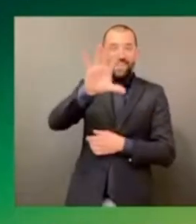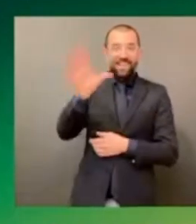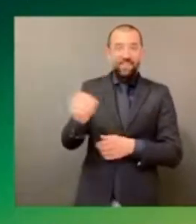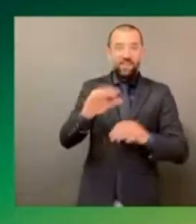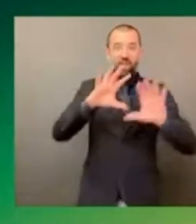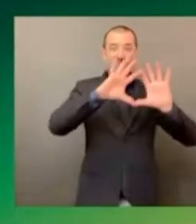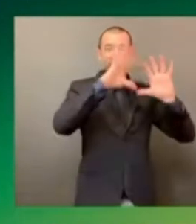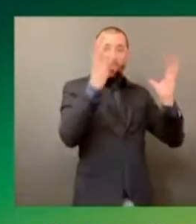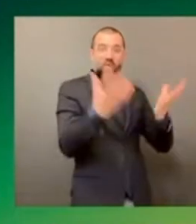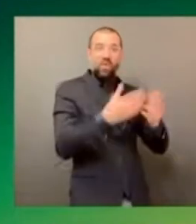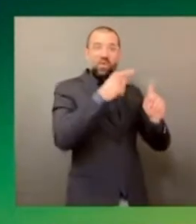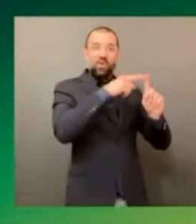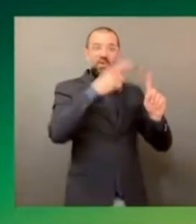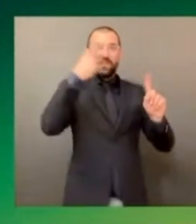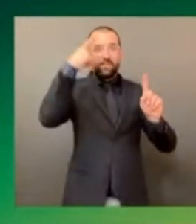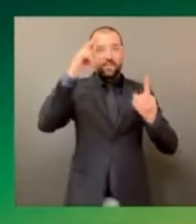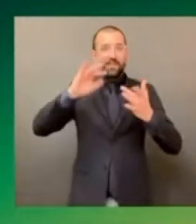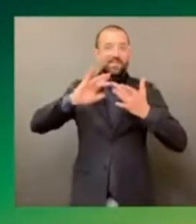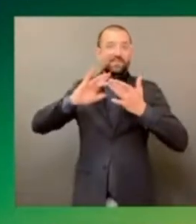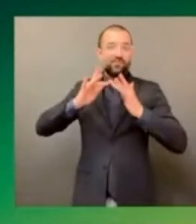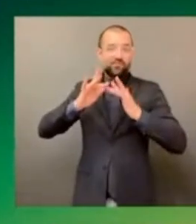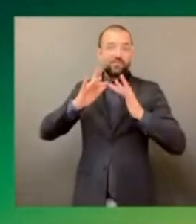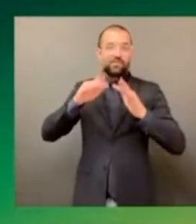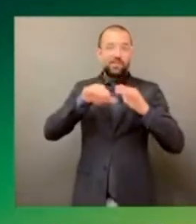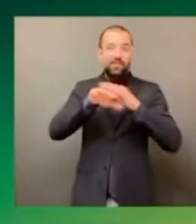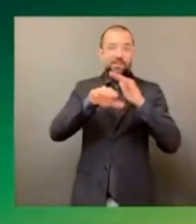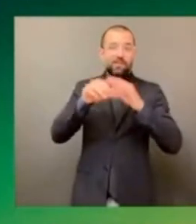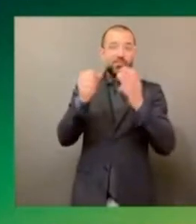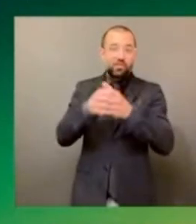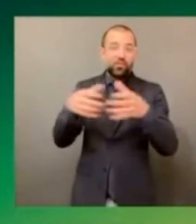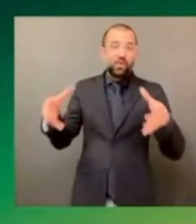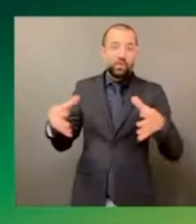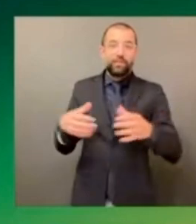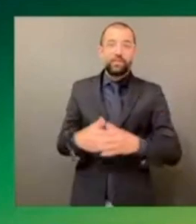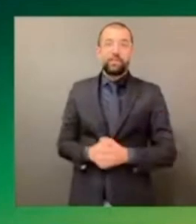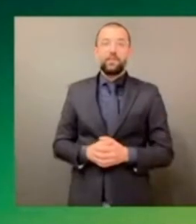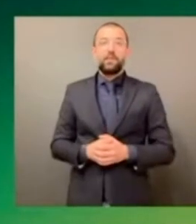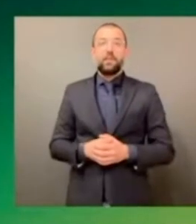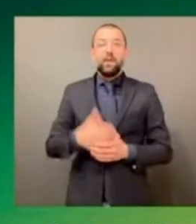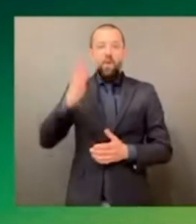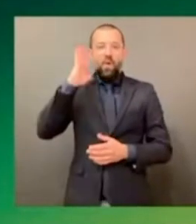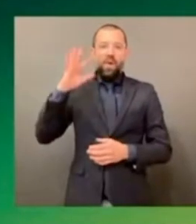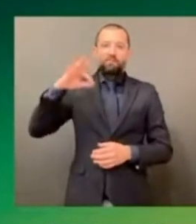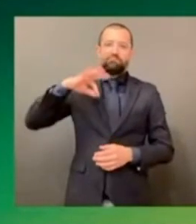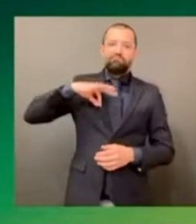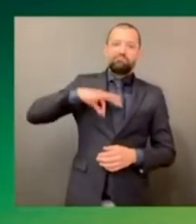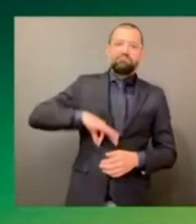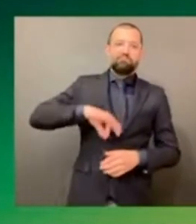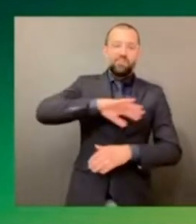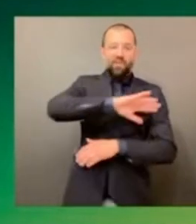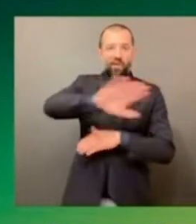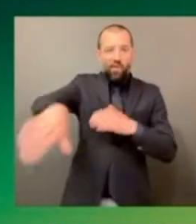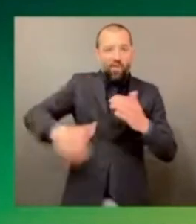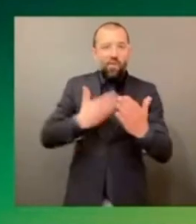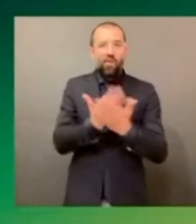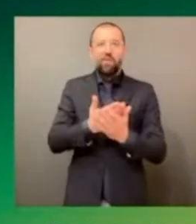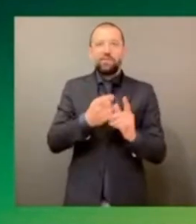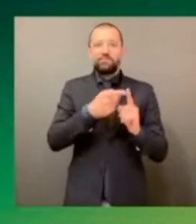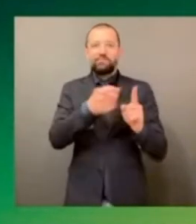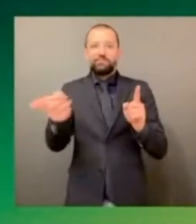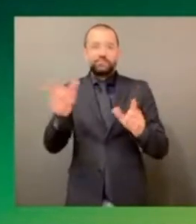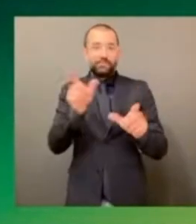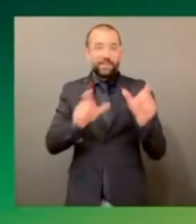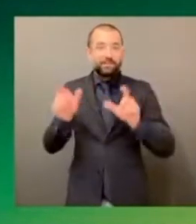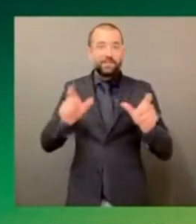to expand internet access for the benefit of all people here on